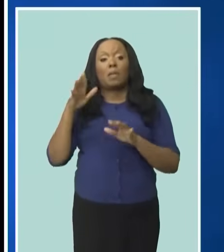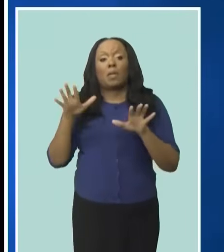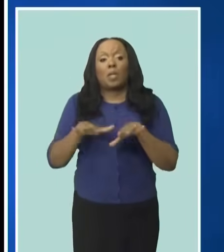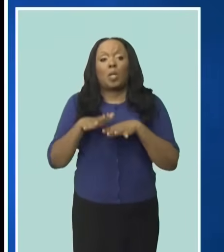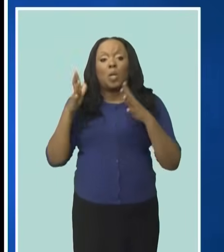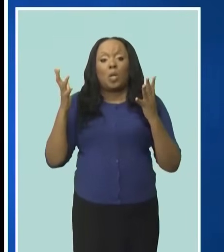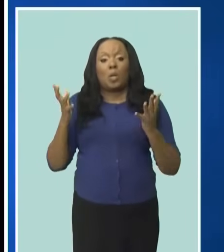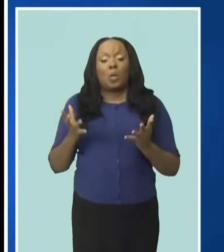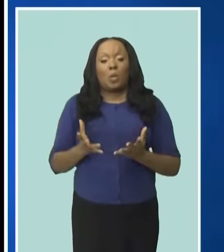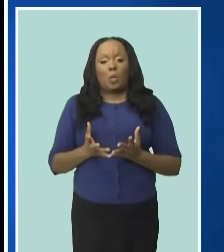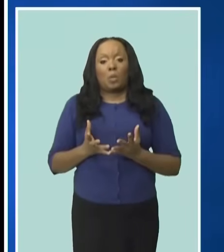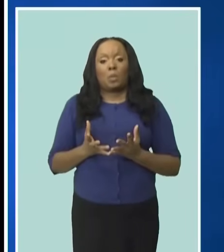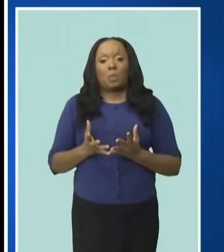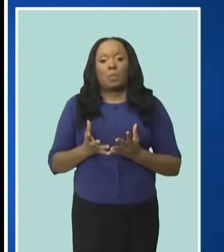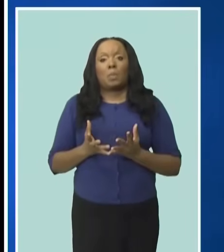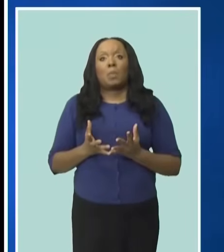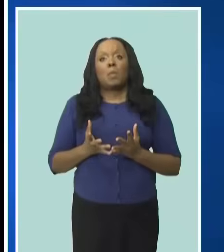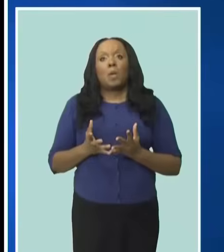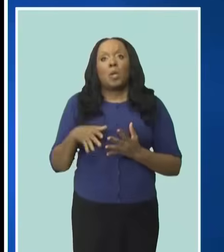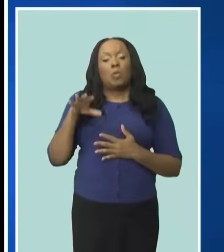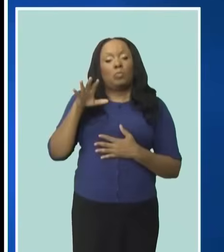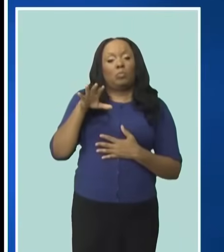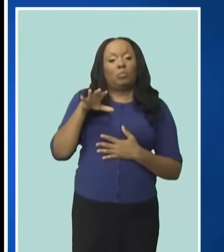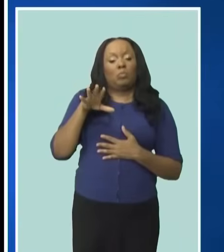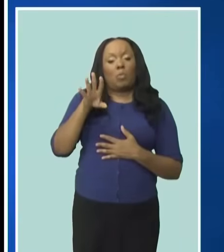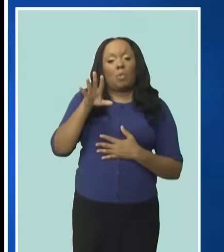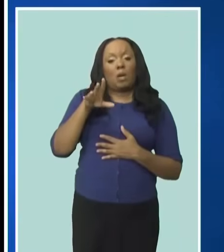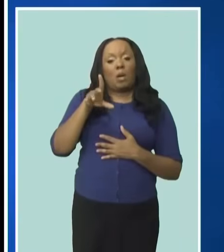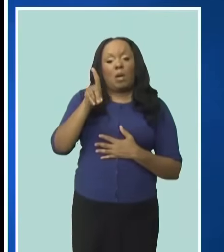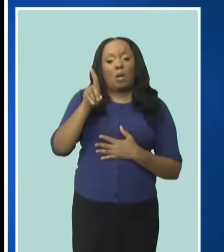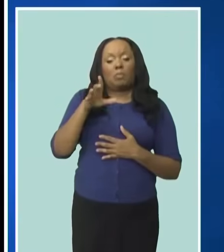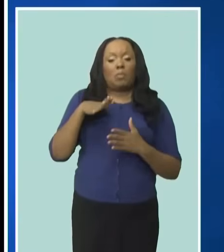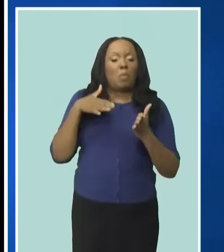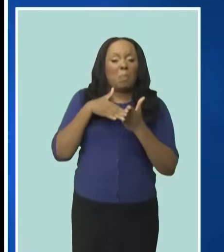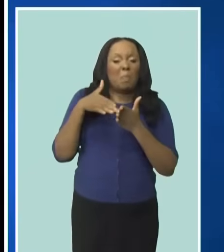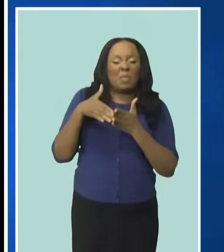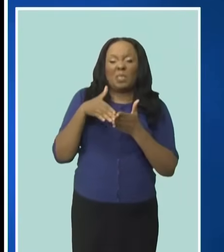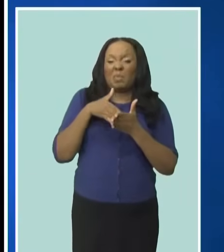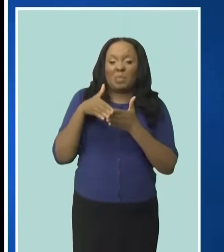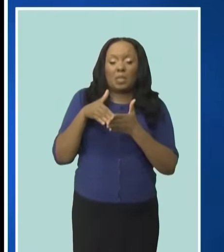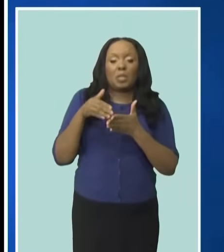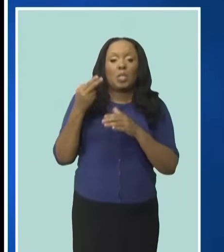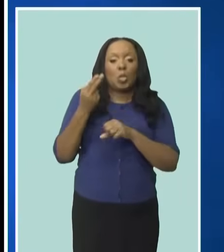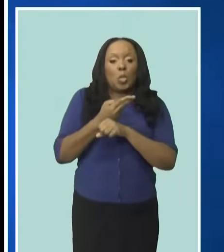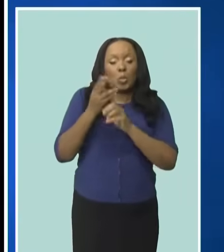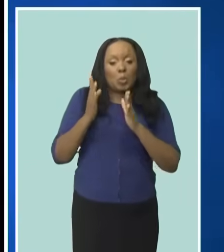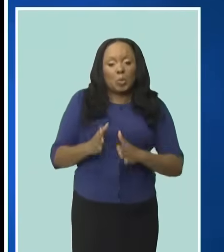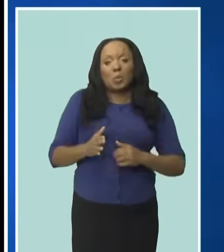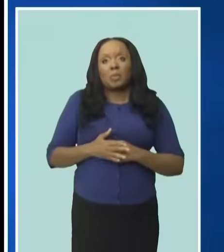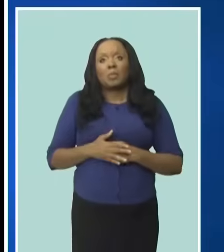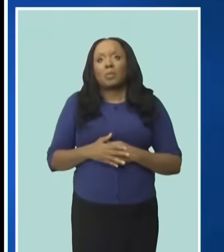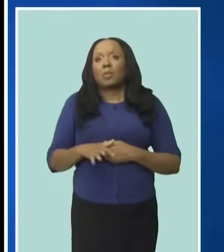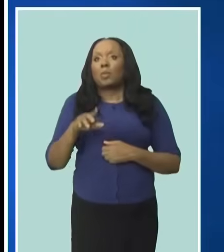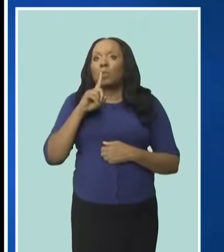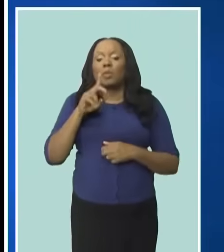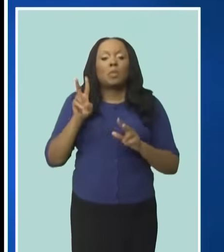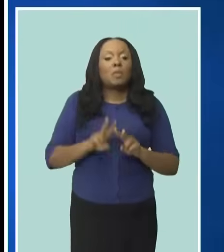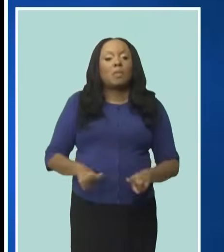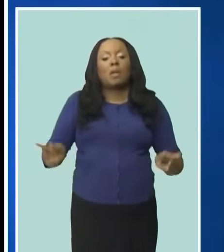trusted user base of 149 million users. And they really, really value